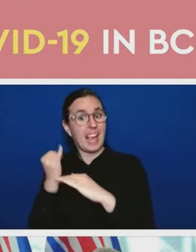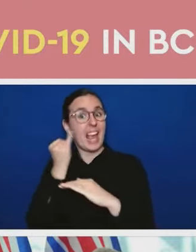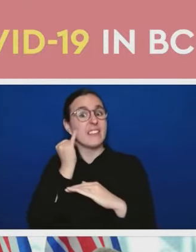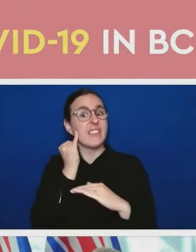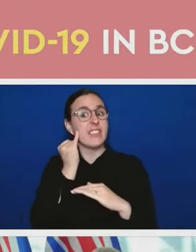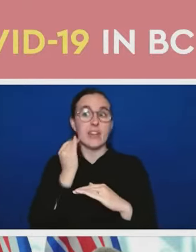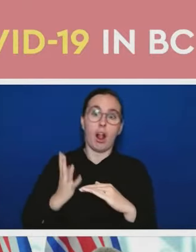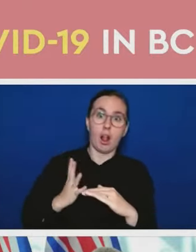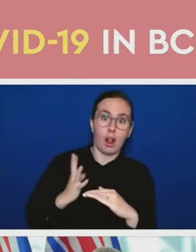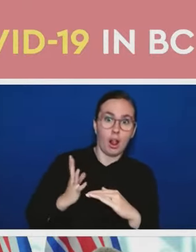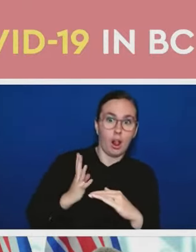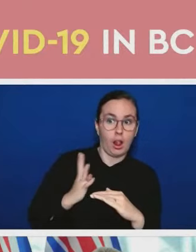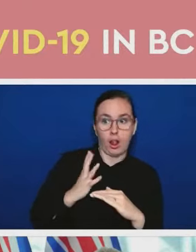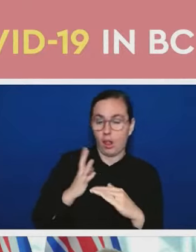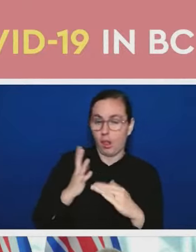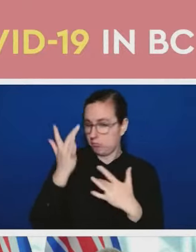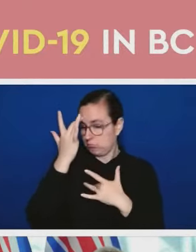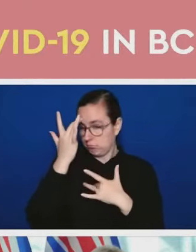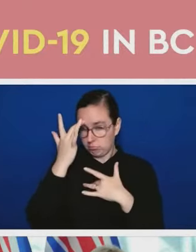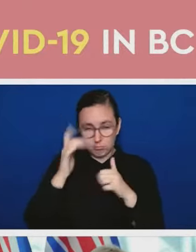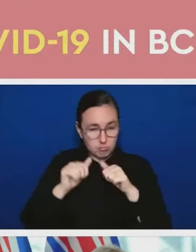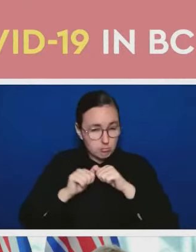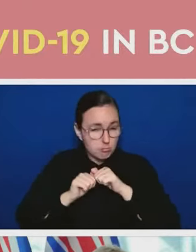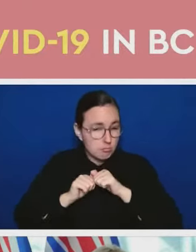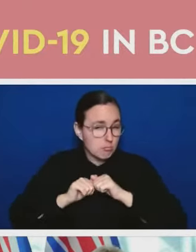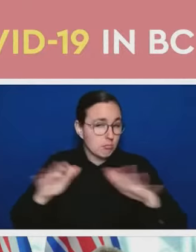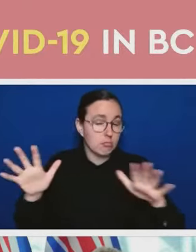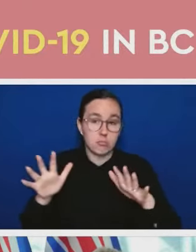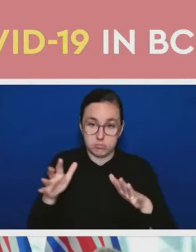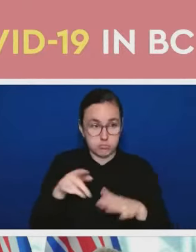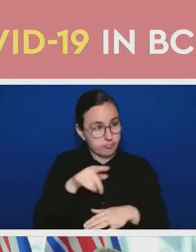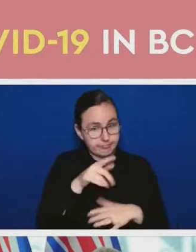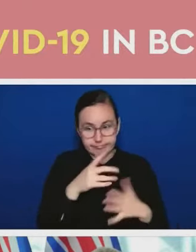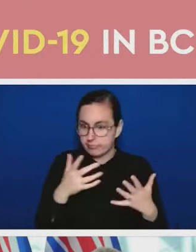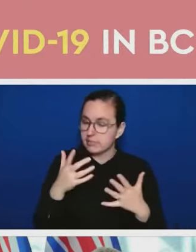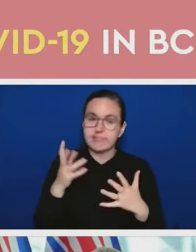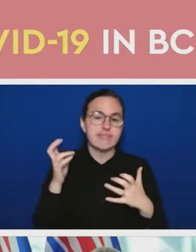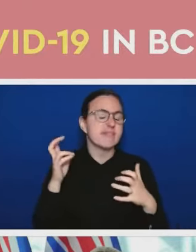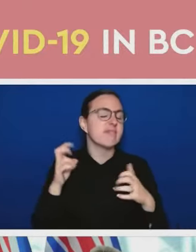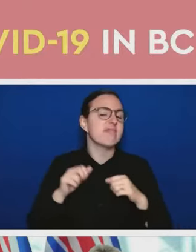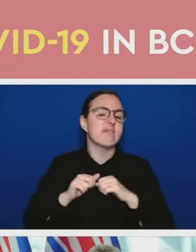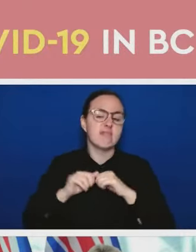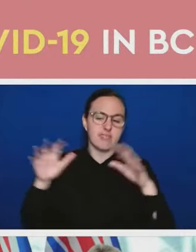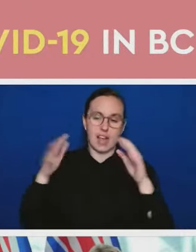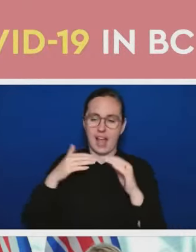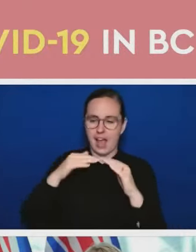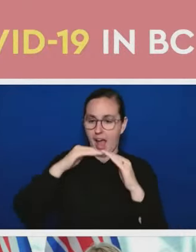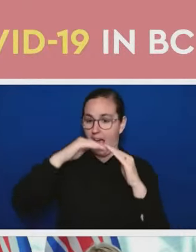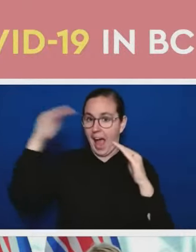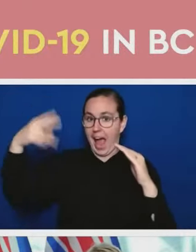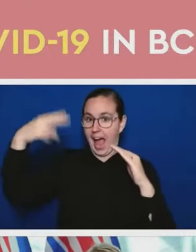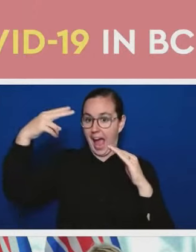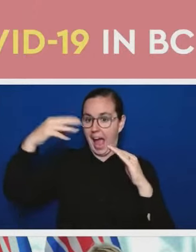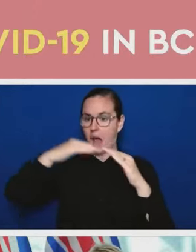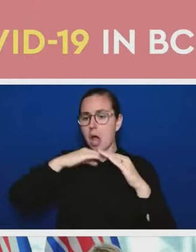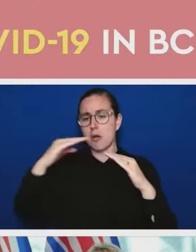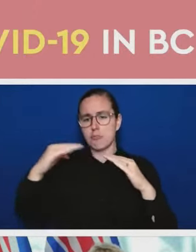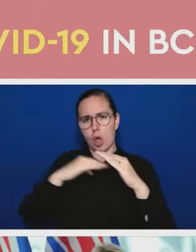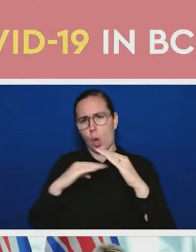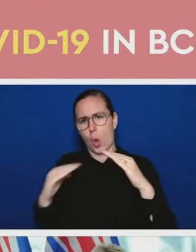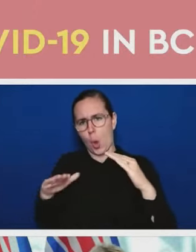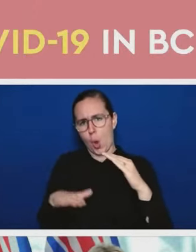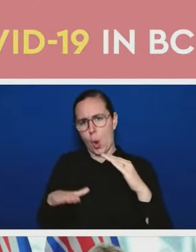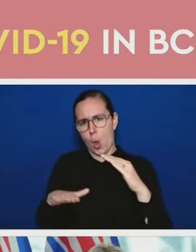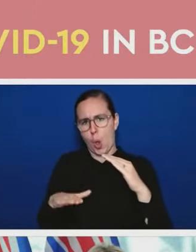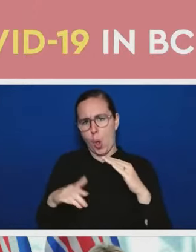scenario or a lower risk scenario. And what we have been is tracking very closely along the 20% growth advantage scenario